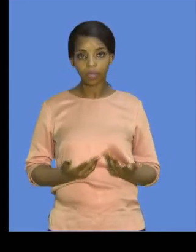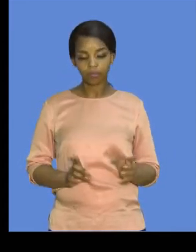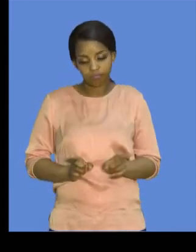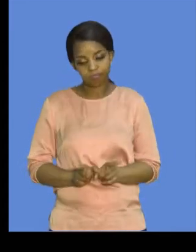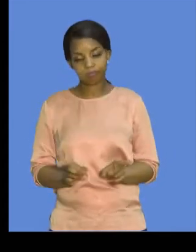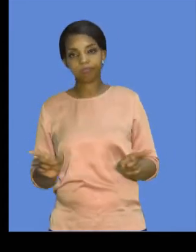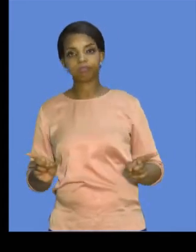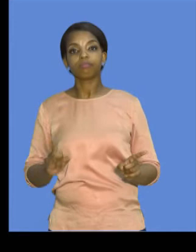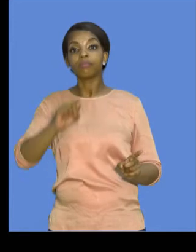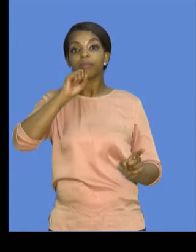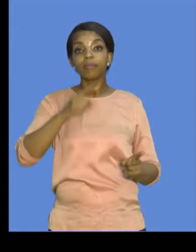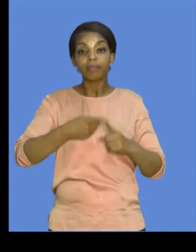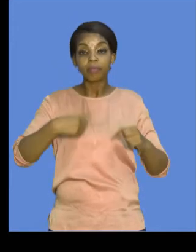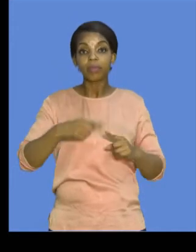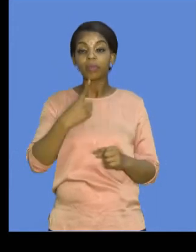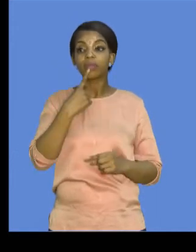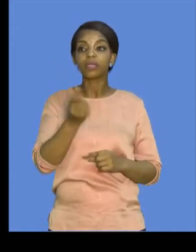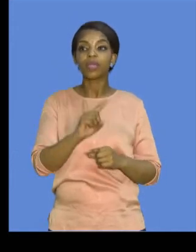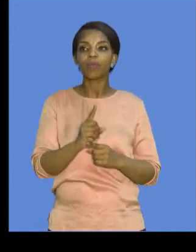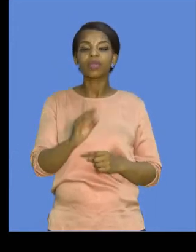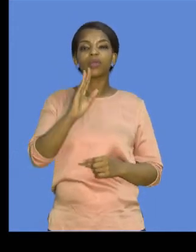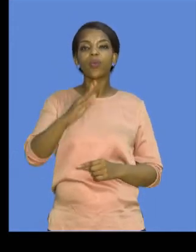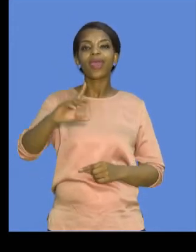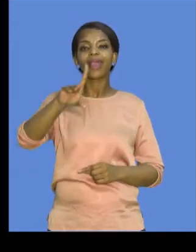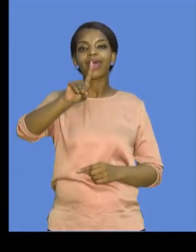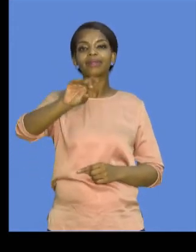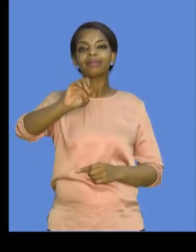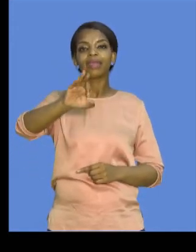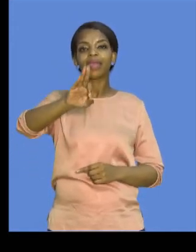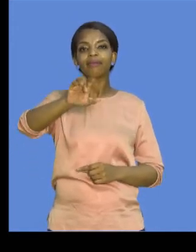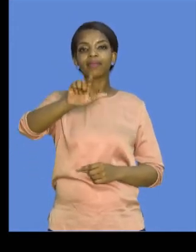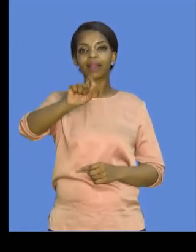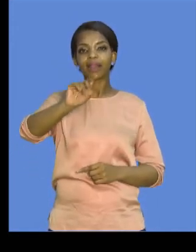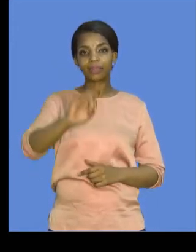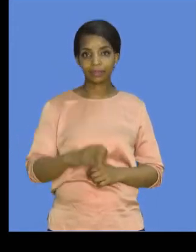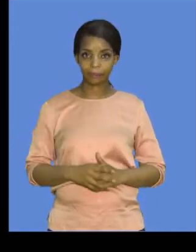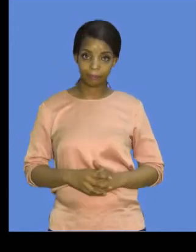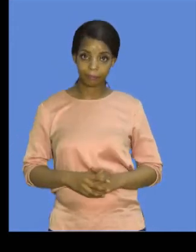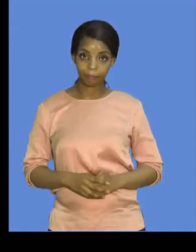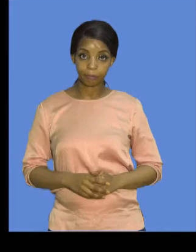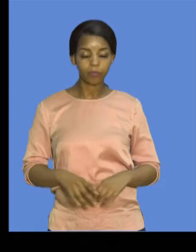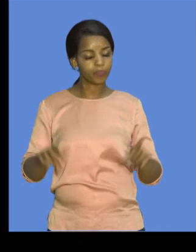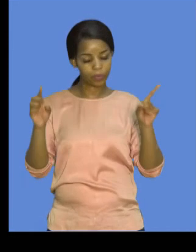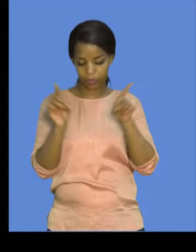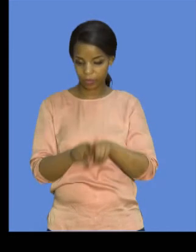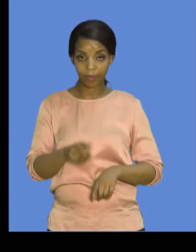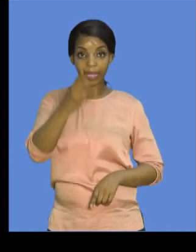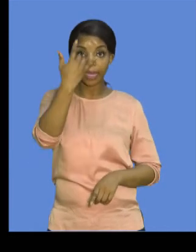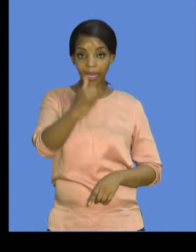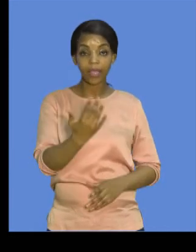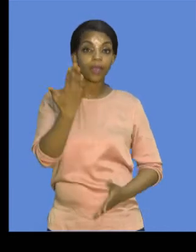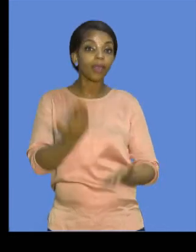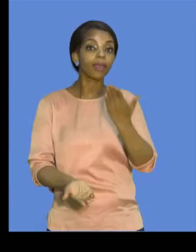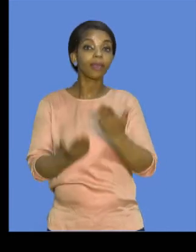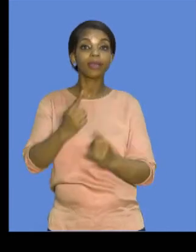of repulsion. Hence, we say that the leaves will deflate, okay? Similarly, if this